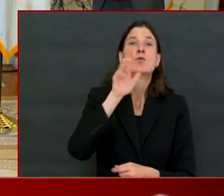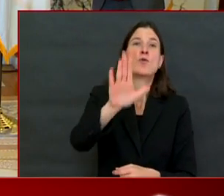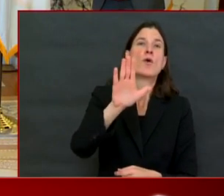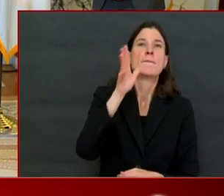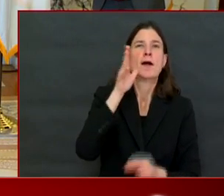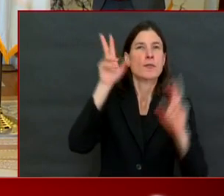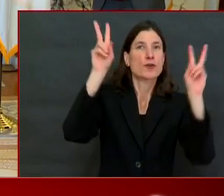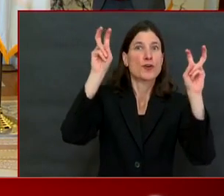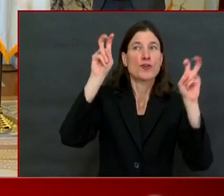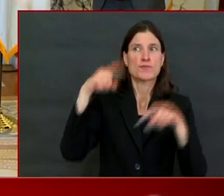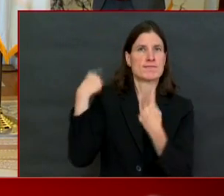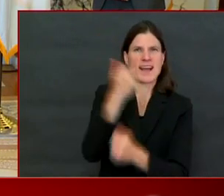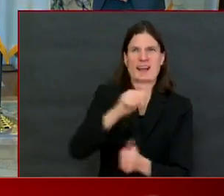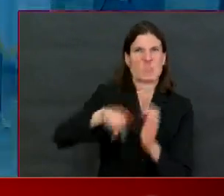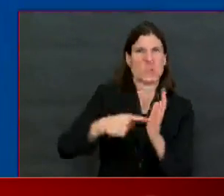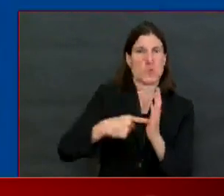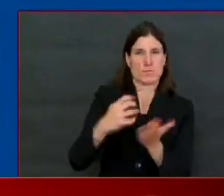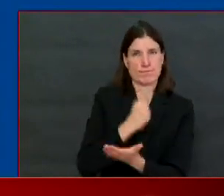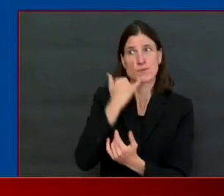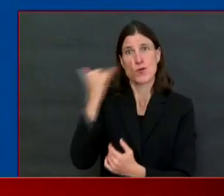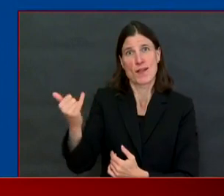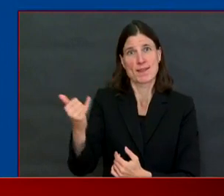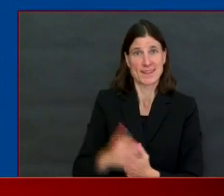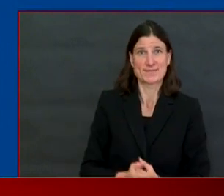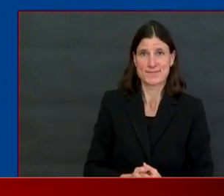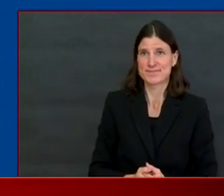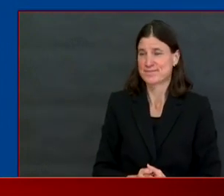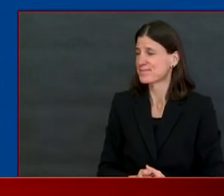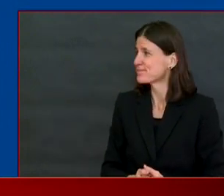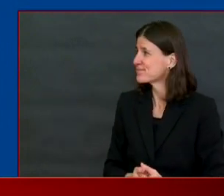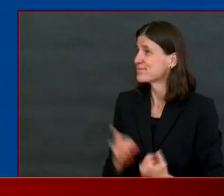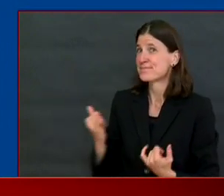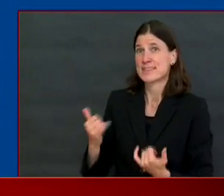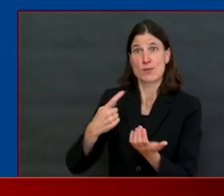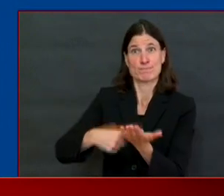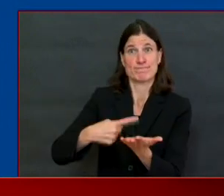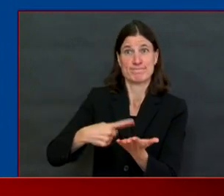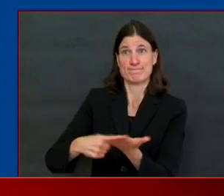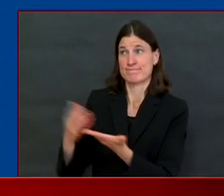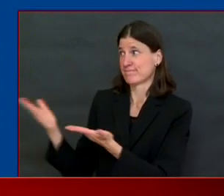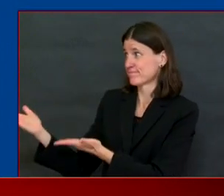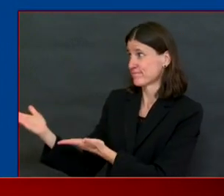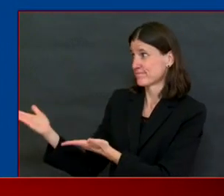of the data updates, we have 210 new cases. There are